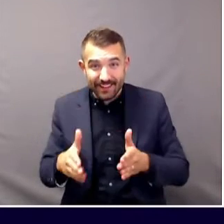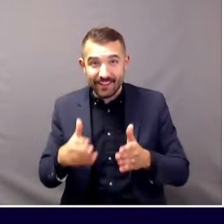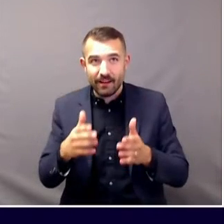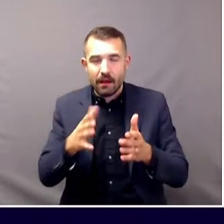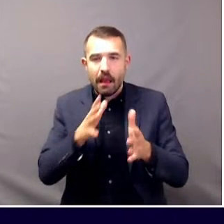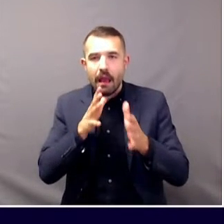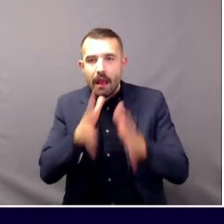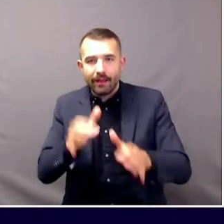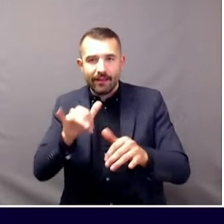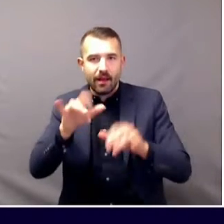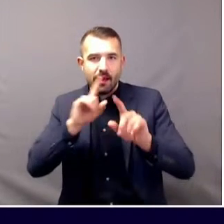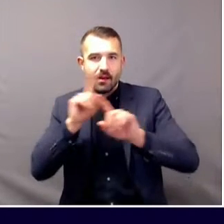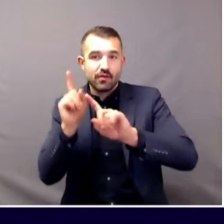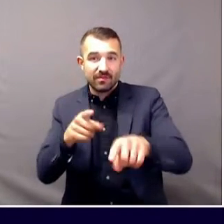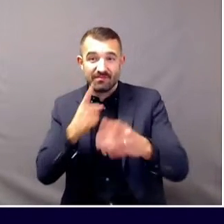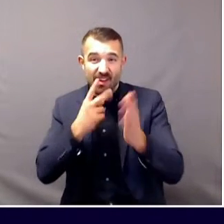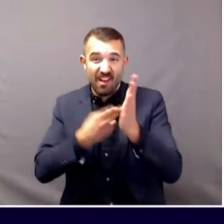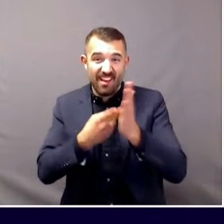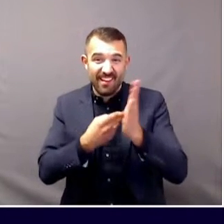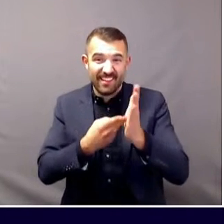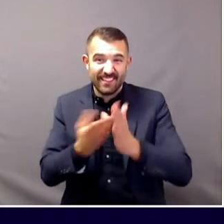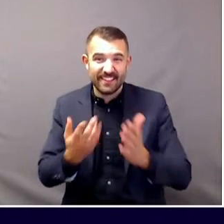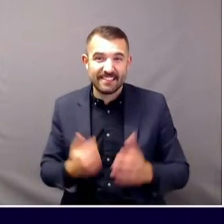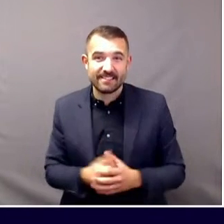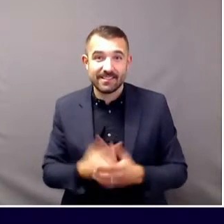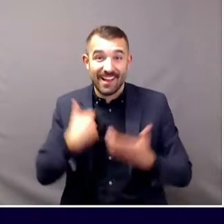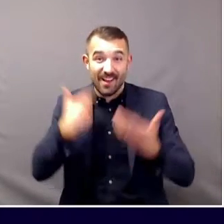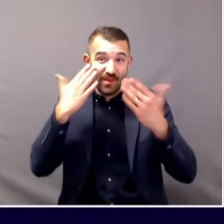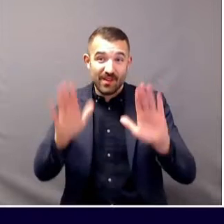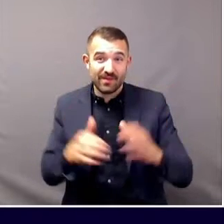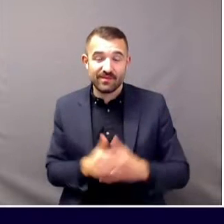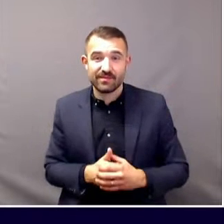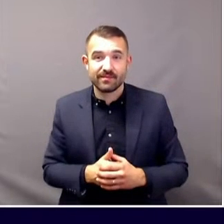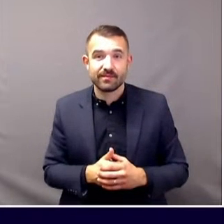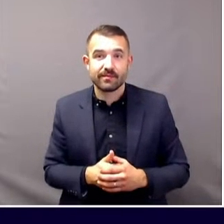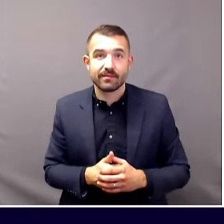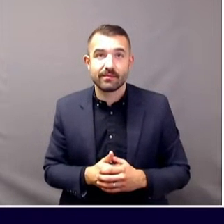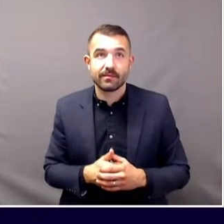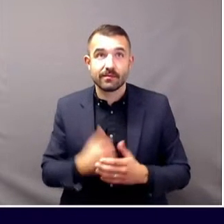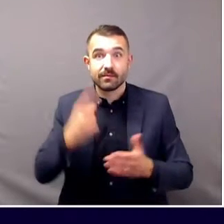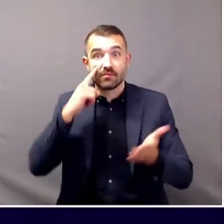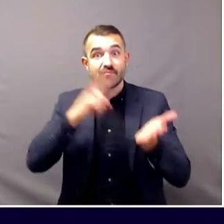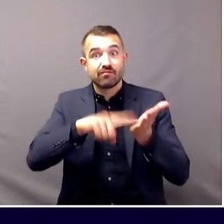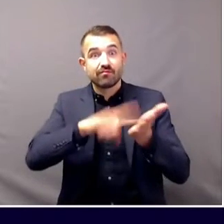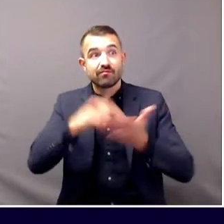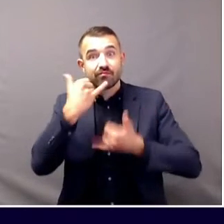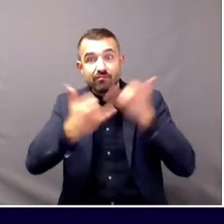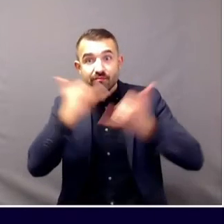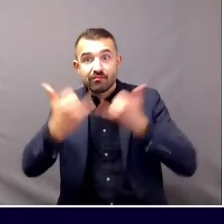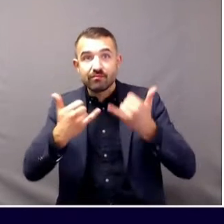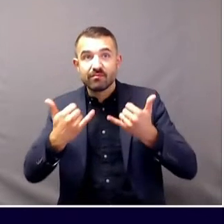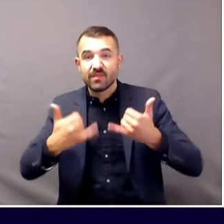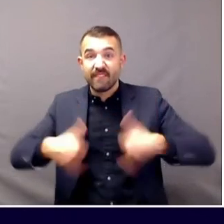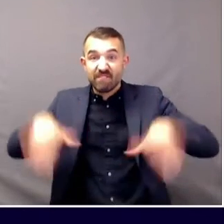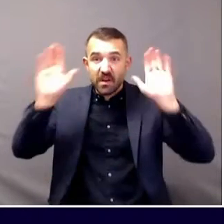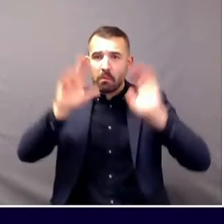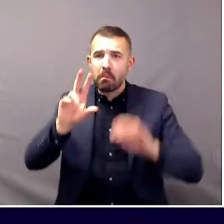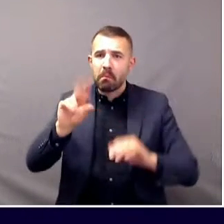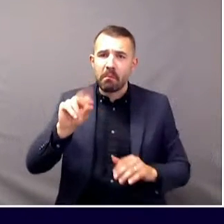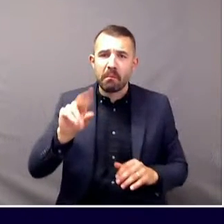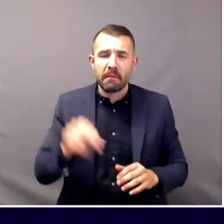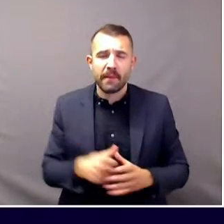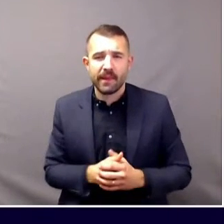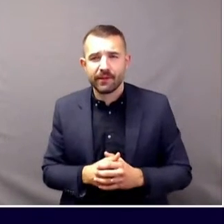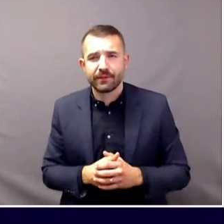We have certainly not thrown in the towel with respect to case investigation and contact tracing. And that's because I don't know if